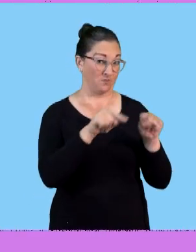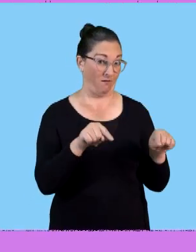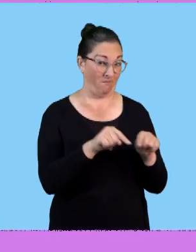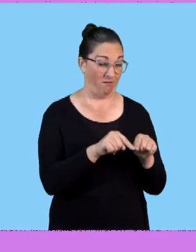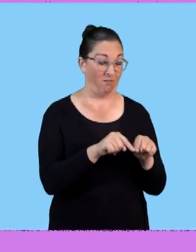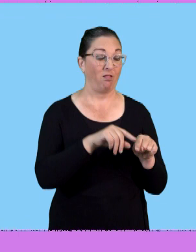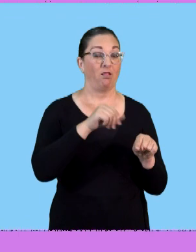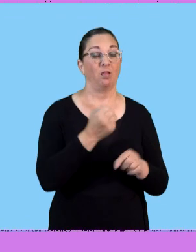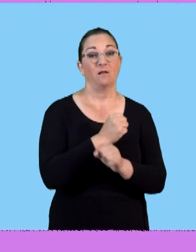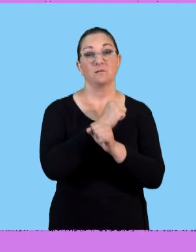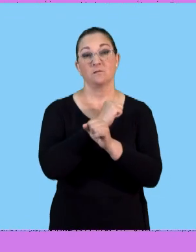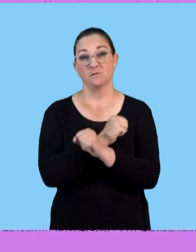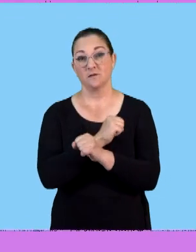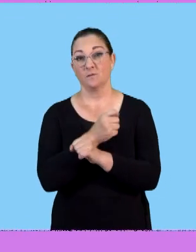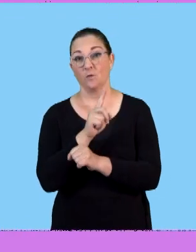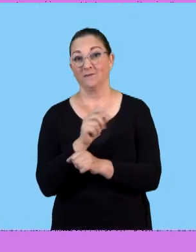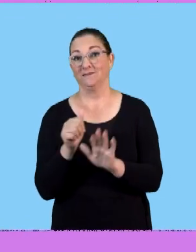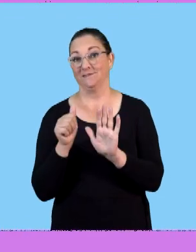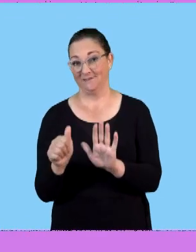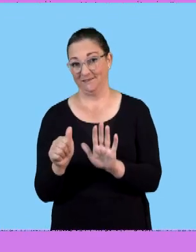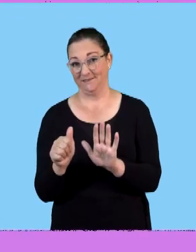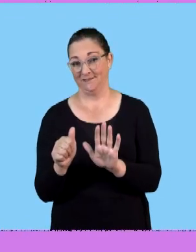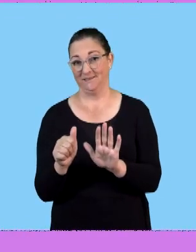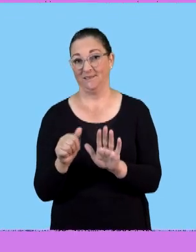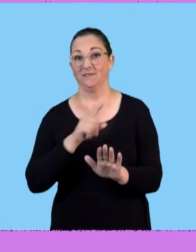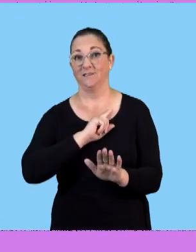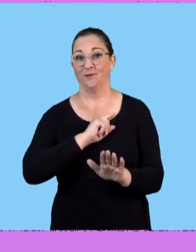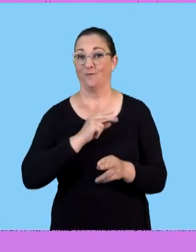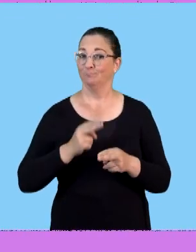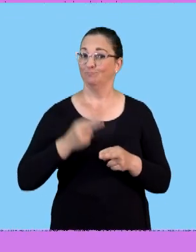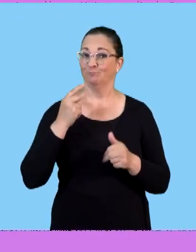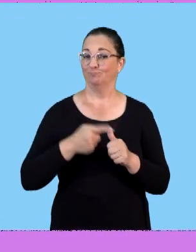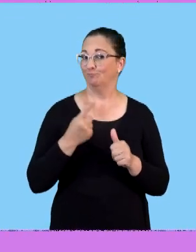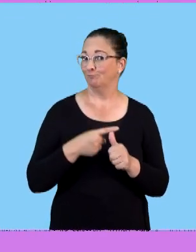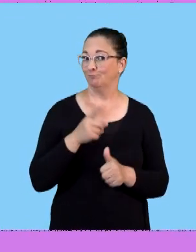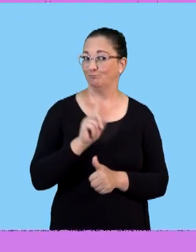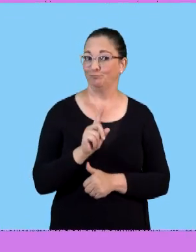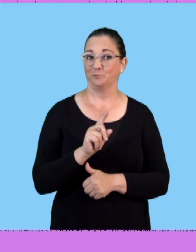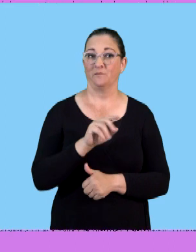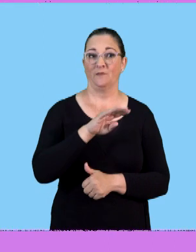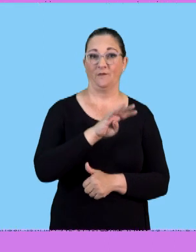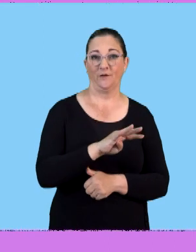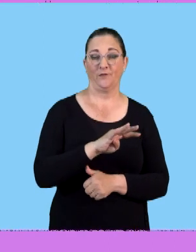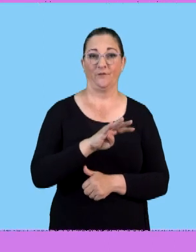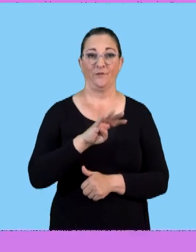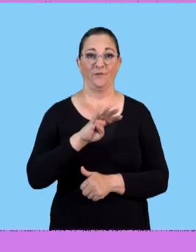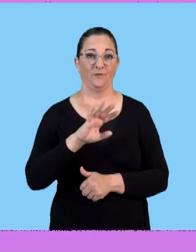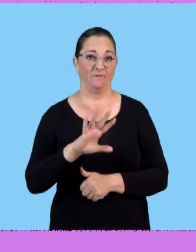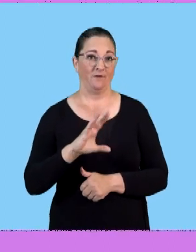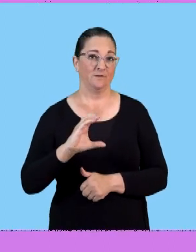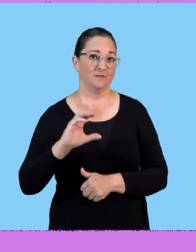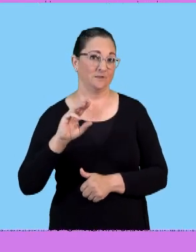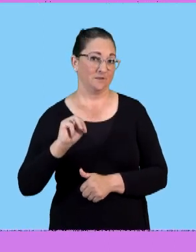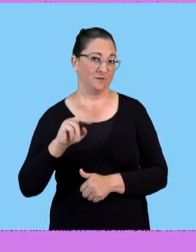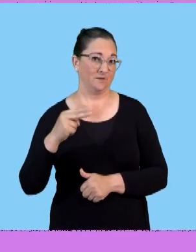one triangle and I multiplied that by 6, ending up with a total area of the triangular